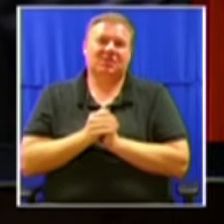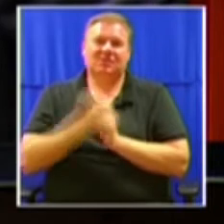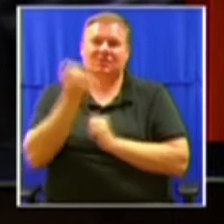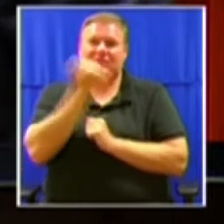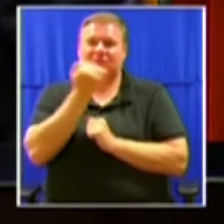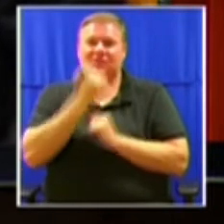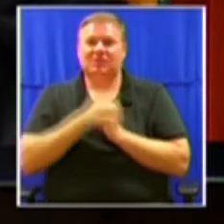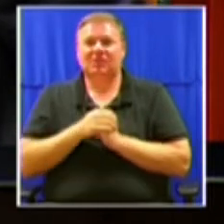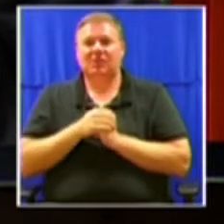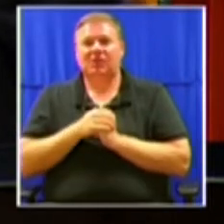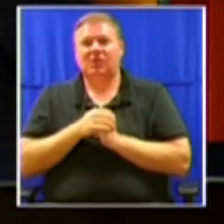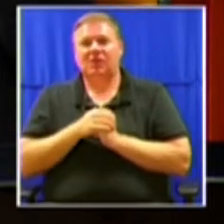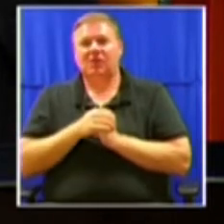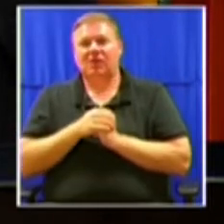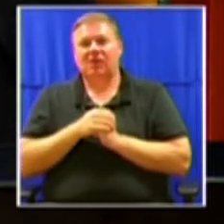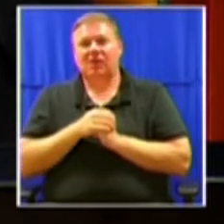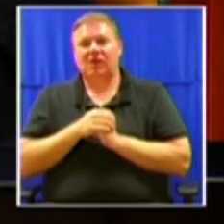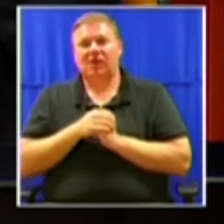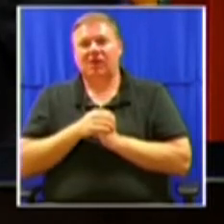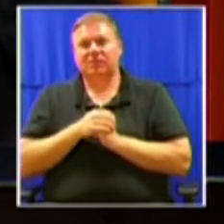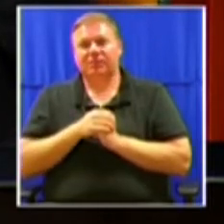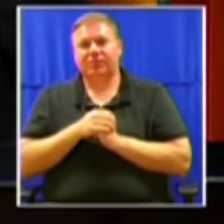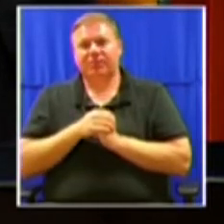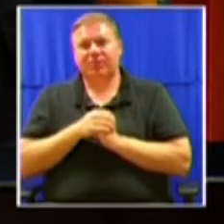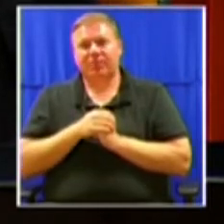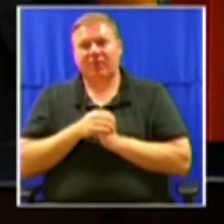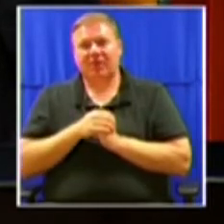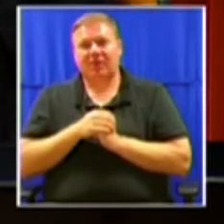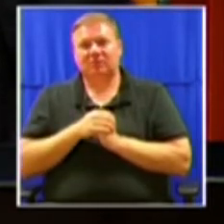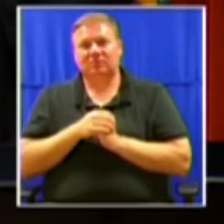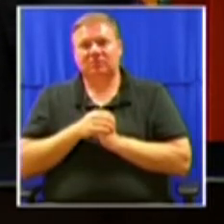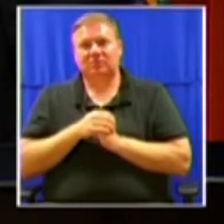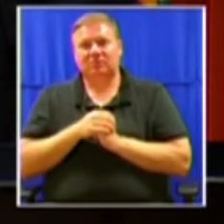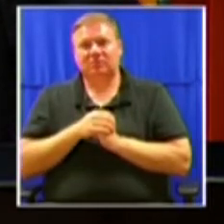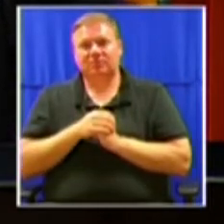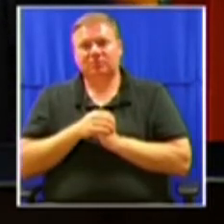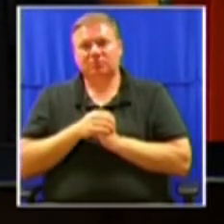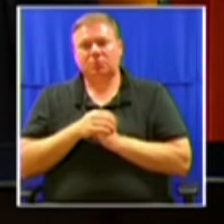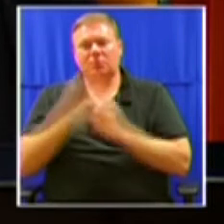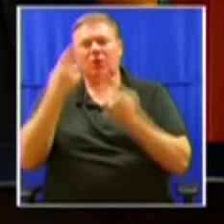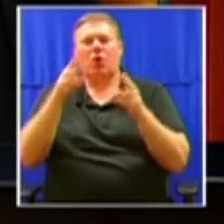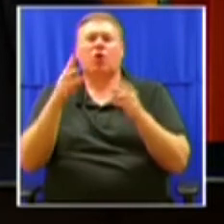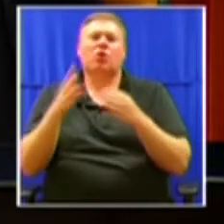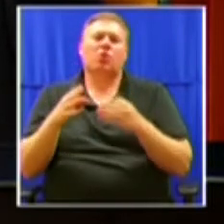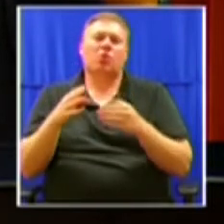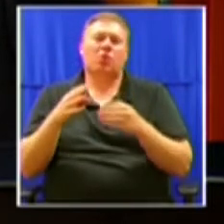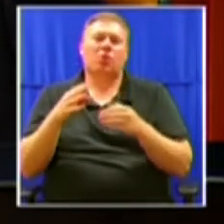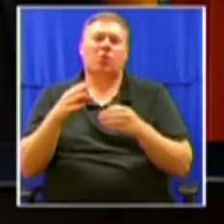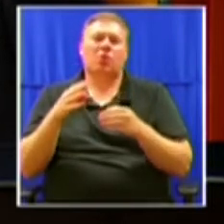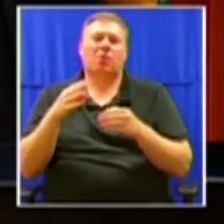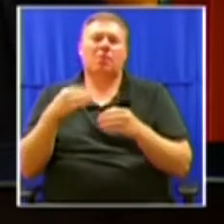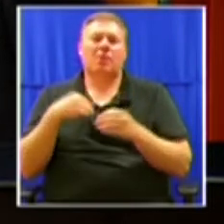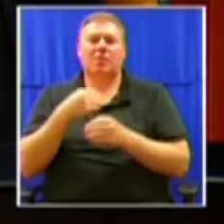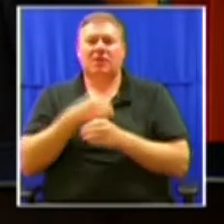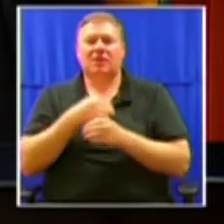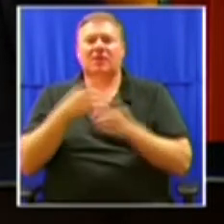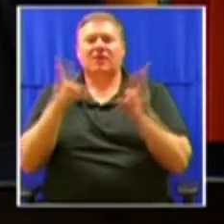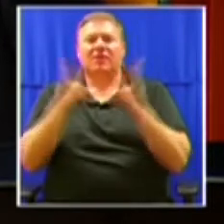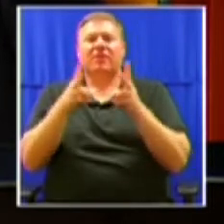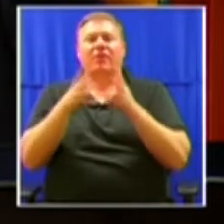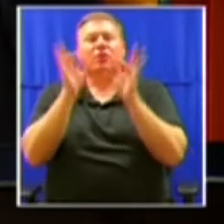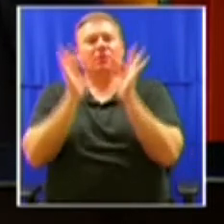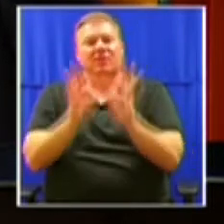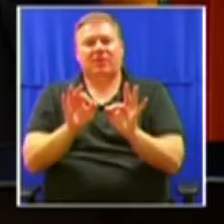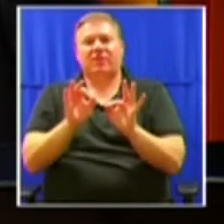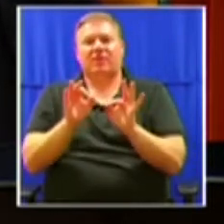Minister recognized. Is there another question? Honourable Members, in terms of that first question, it was very specific in terms